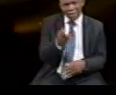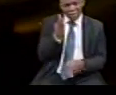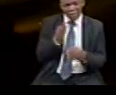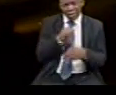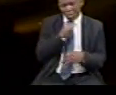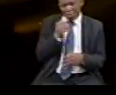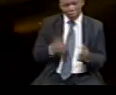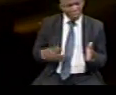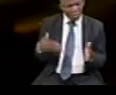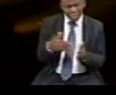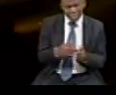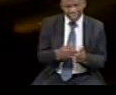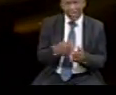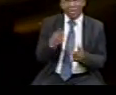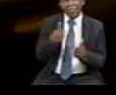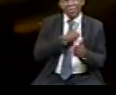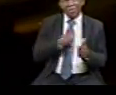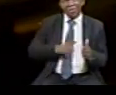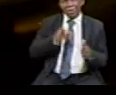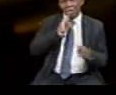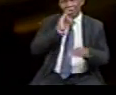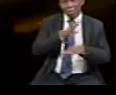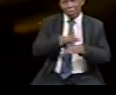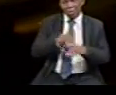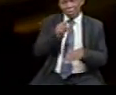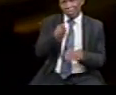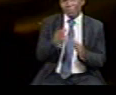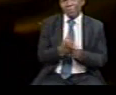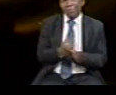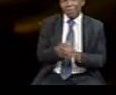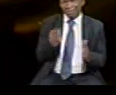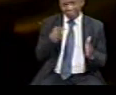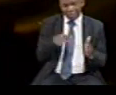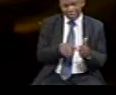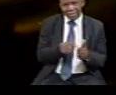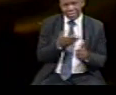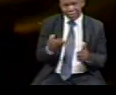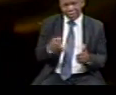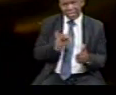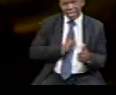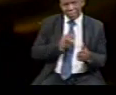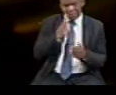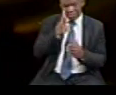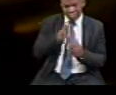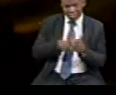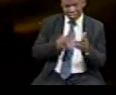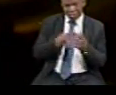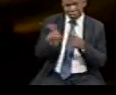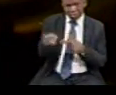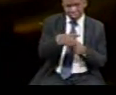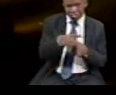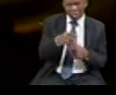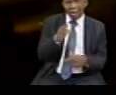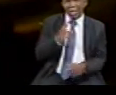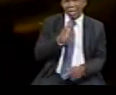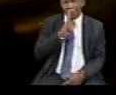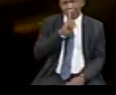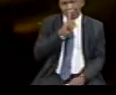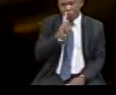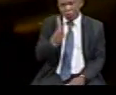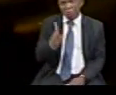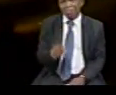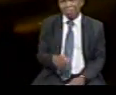not met the Lord. The Lord is not the Lord and personal Savior. You see, these things I'm reading to you, they are so sure and so